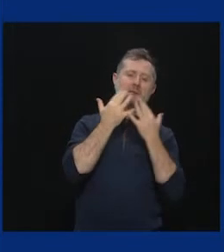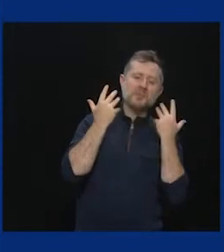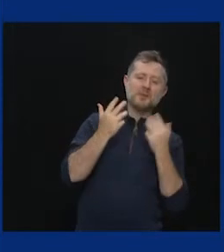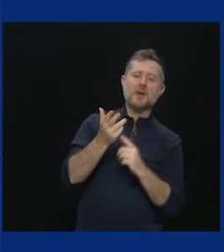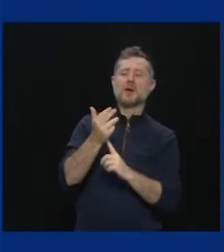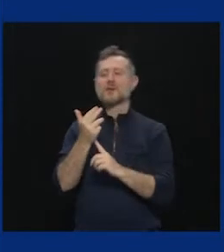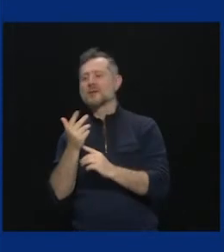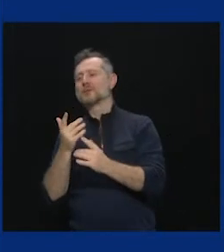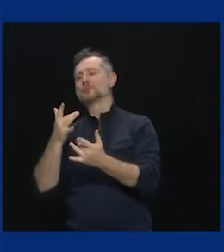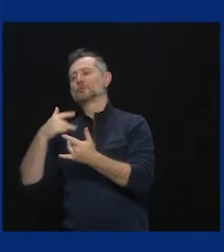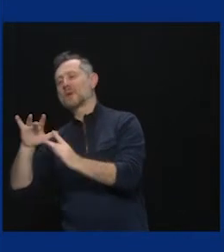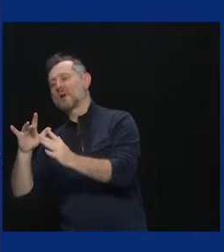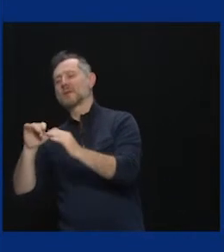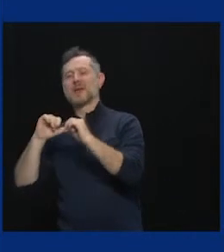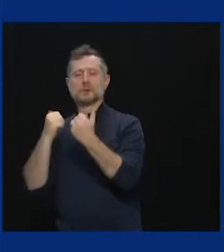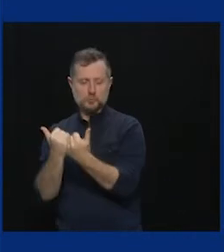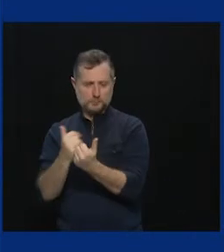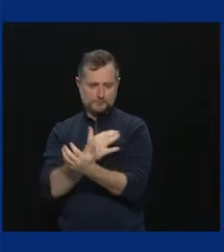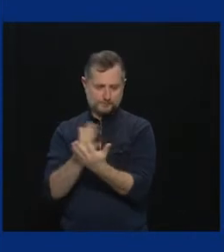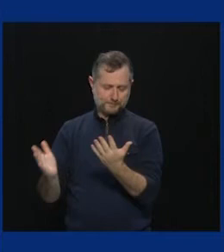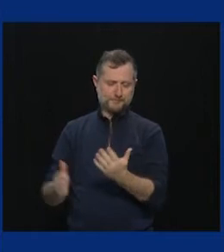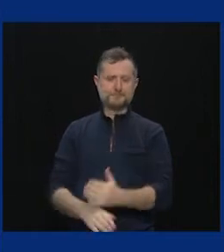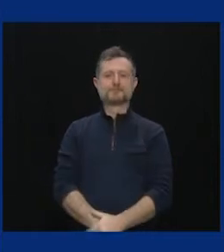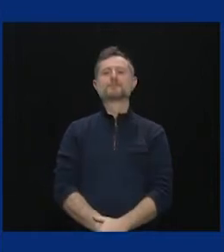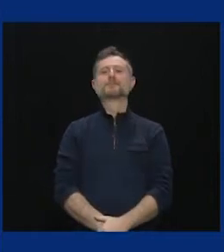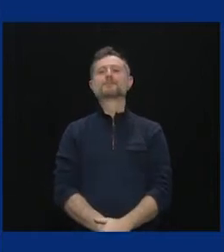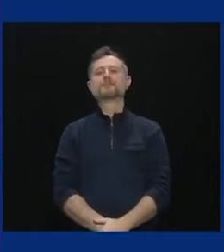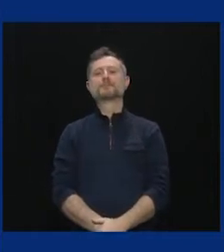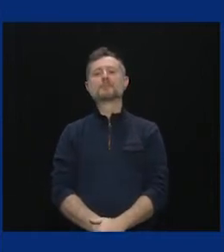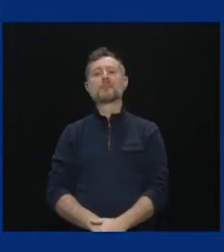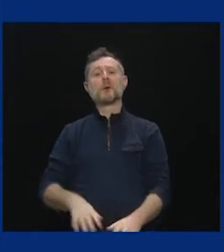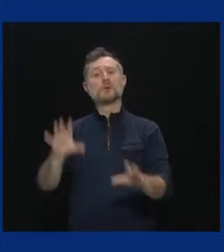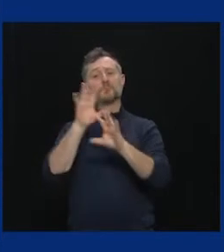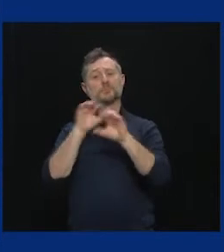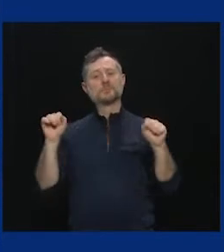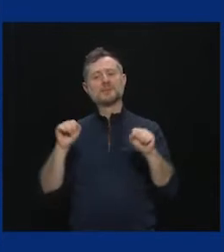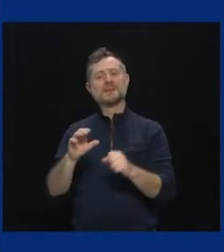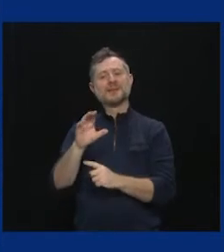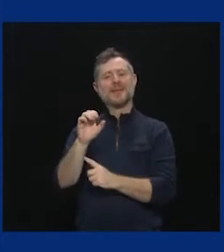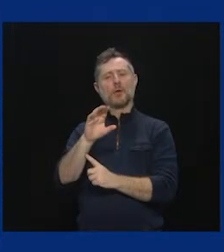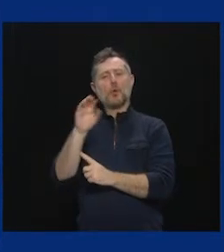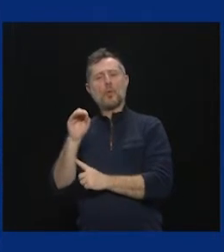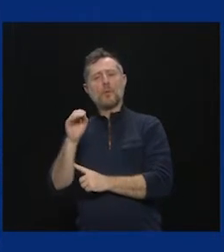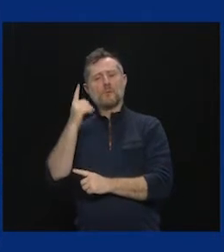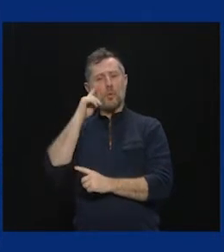Vijay Dunapani, President and CEO of the Hotel Association of New York.